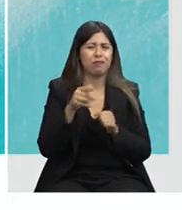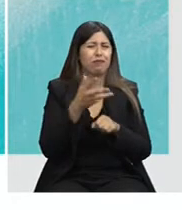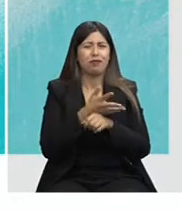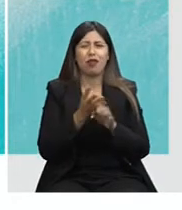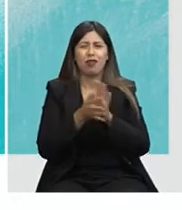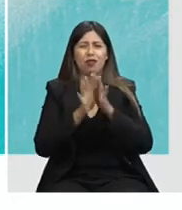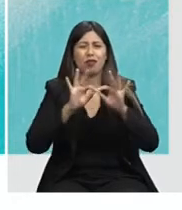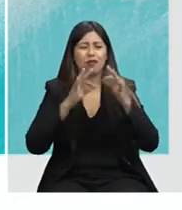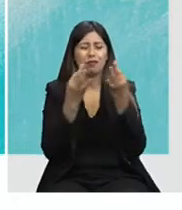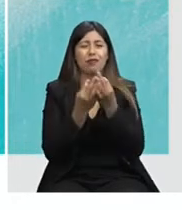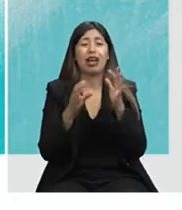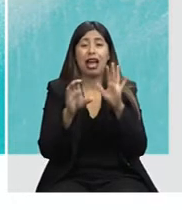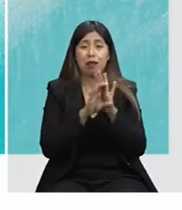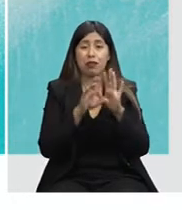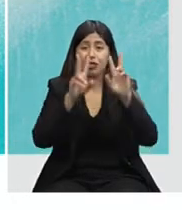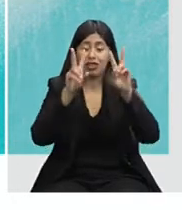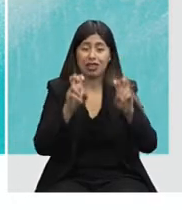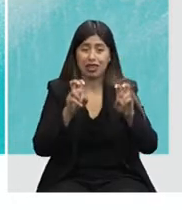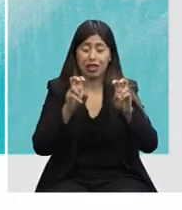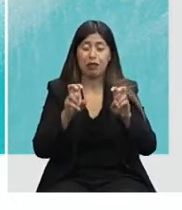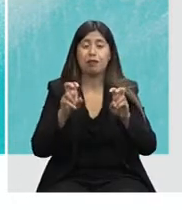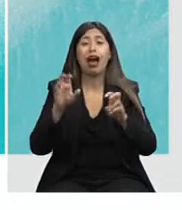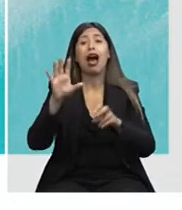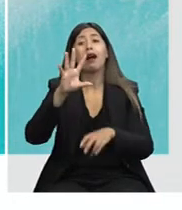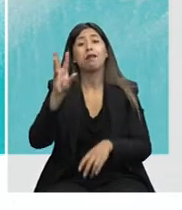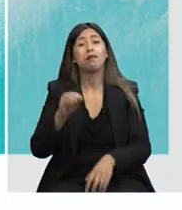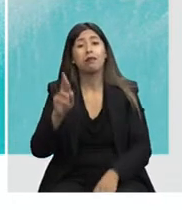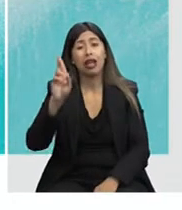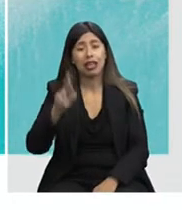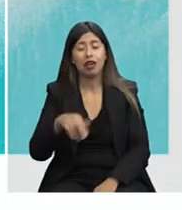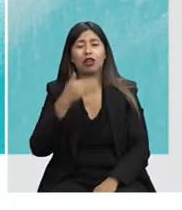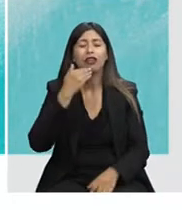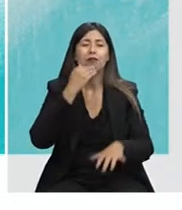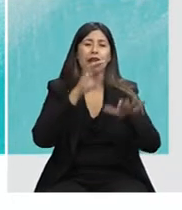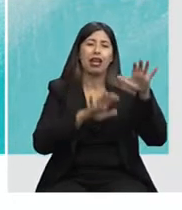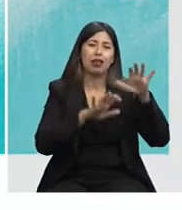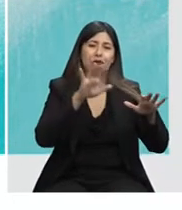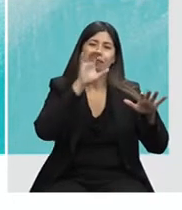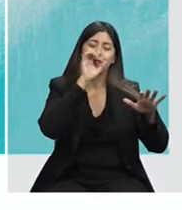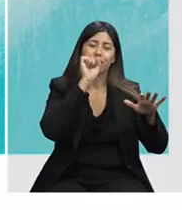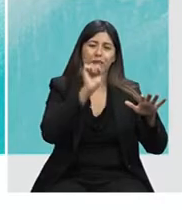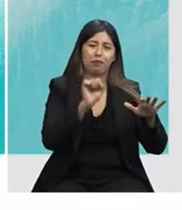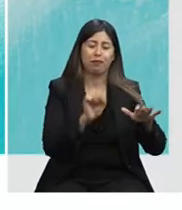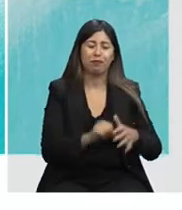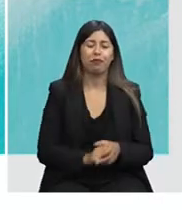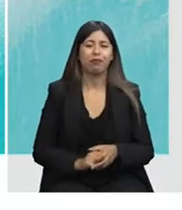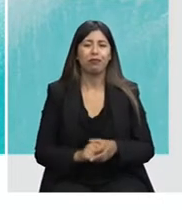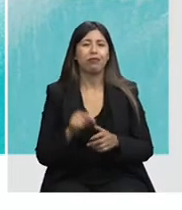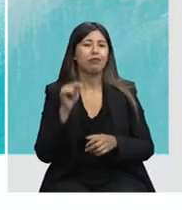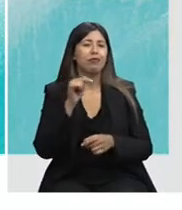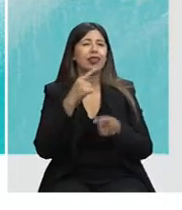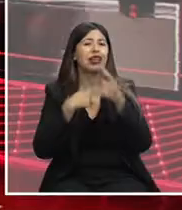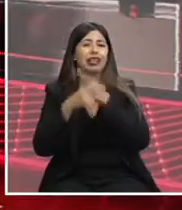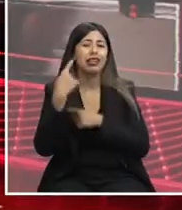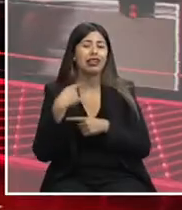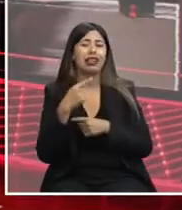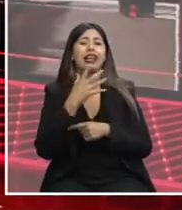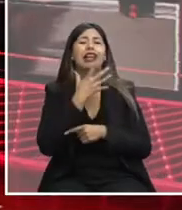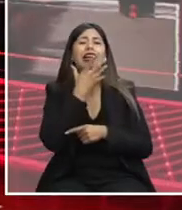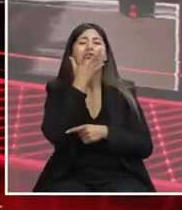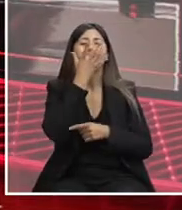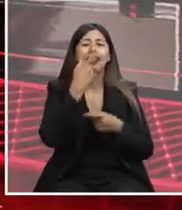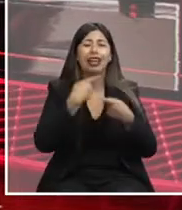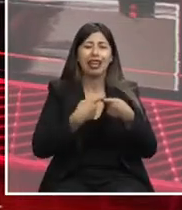very much a story of glaciers, people and wilderness in a time of change. Thank you ever so much for listening.